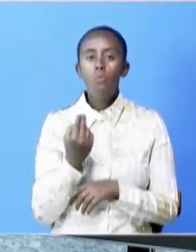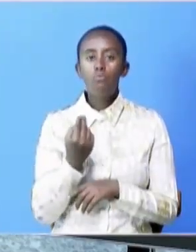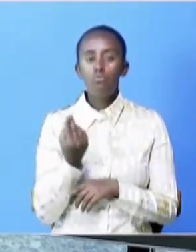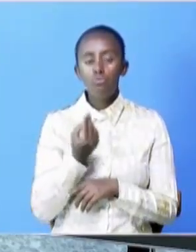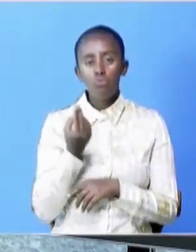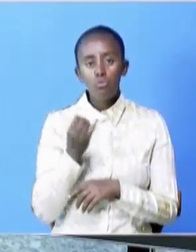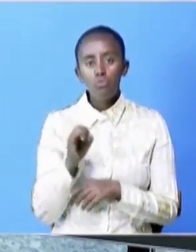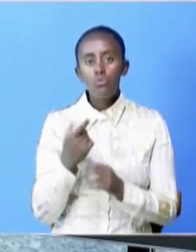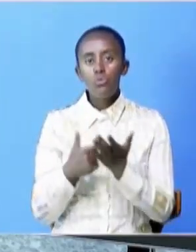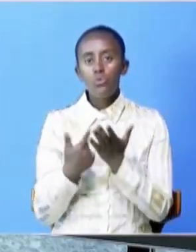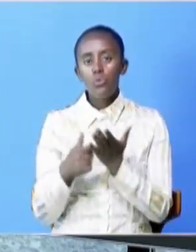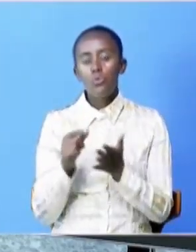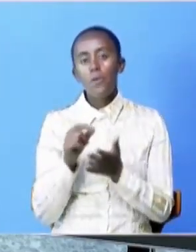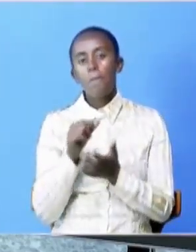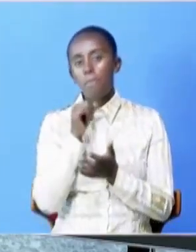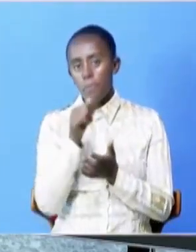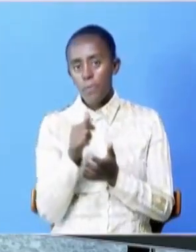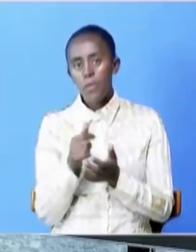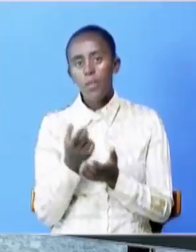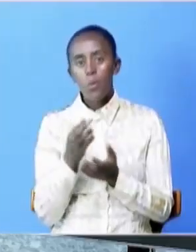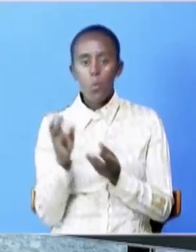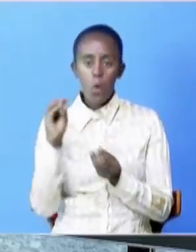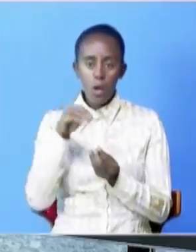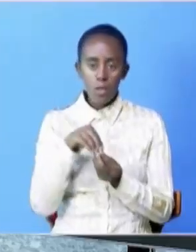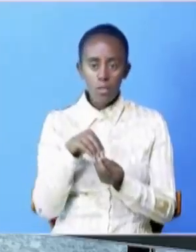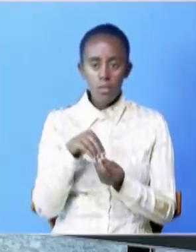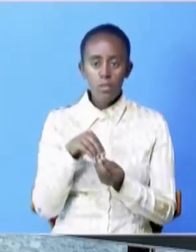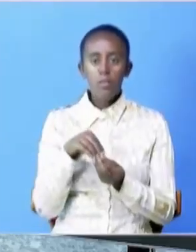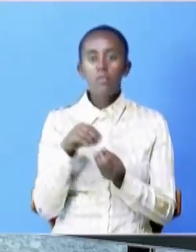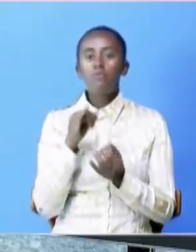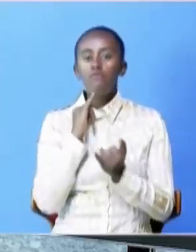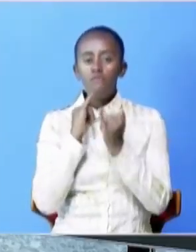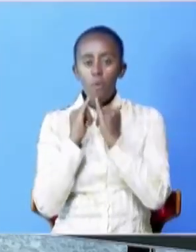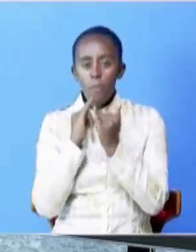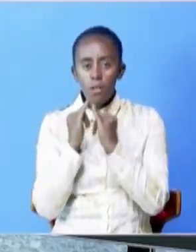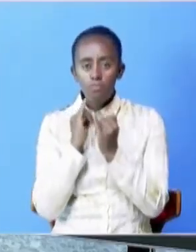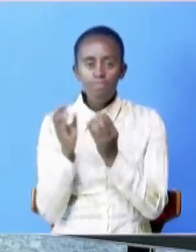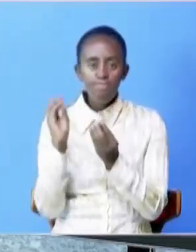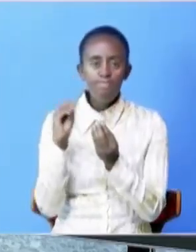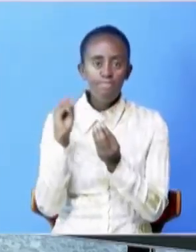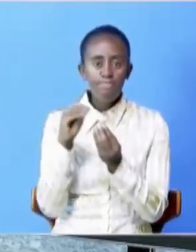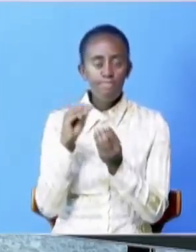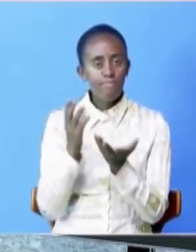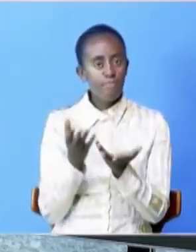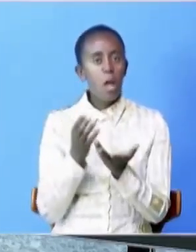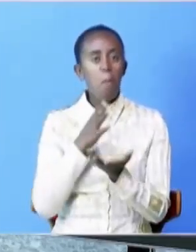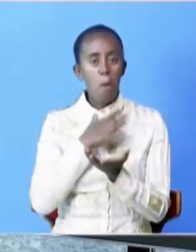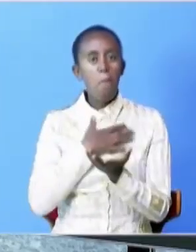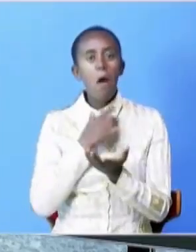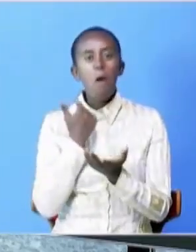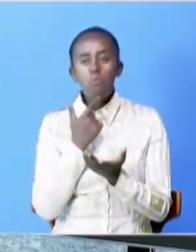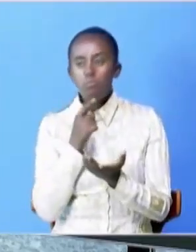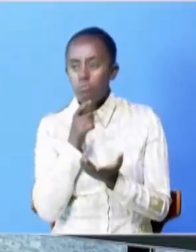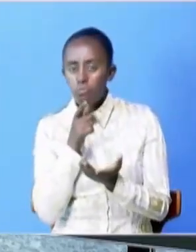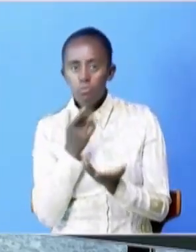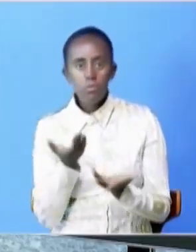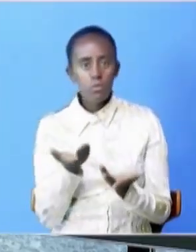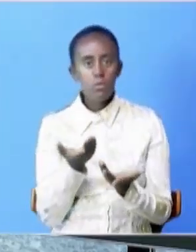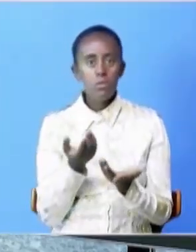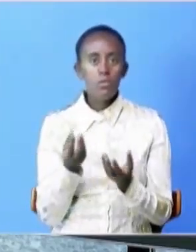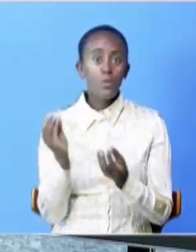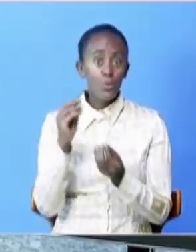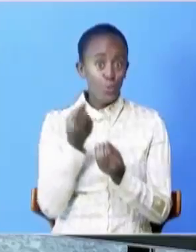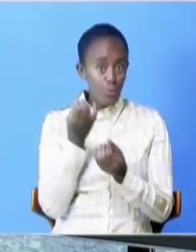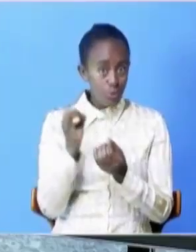used this non-essential, or we have added an information about my mother by